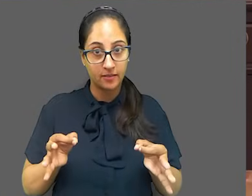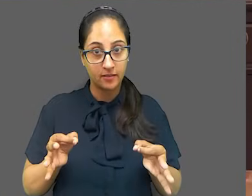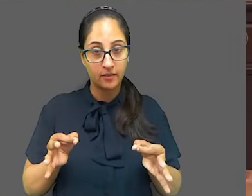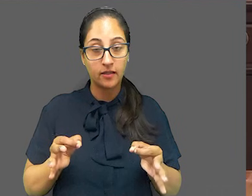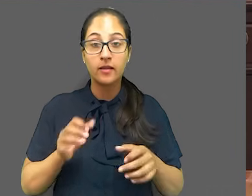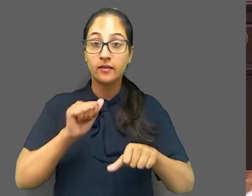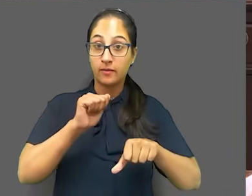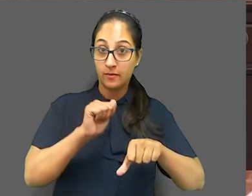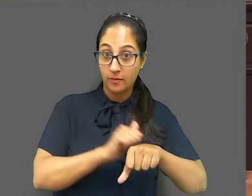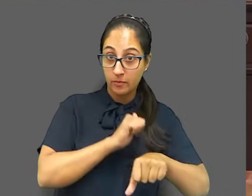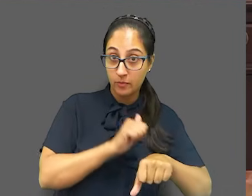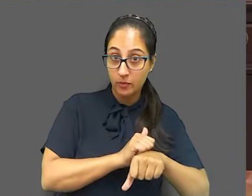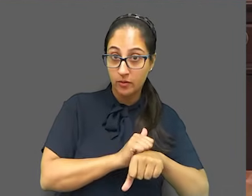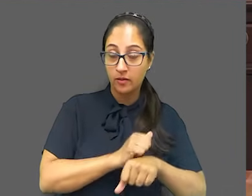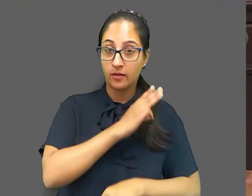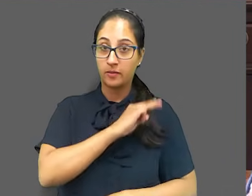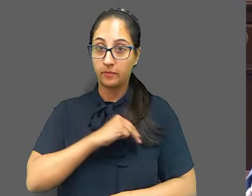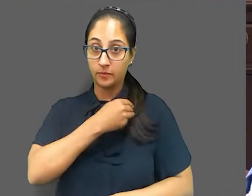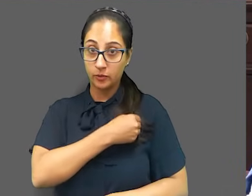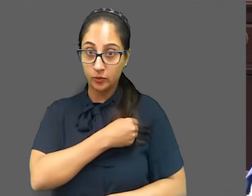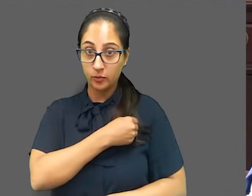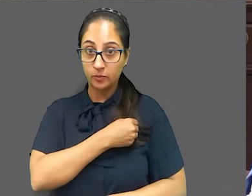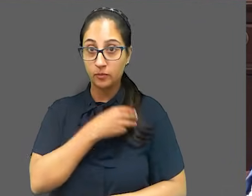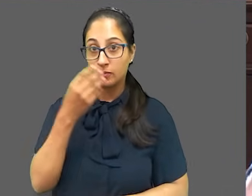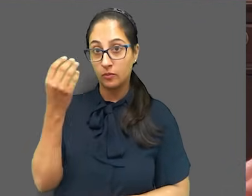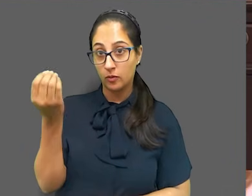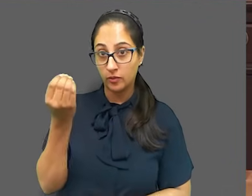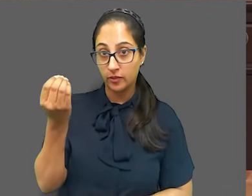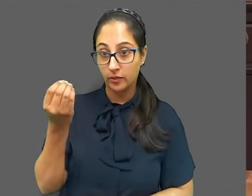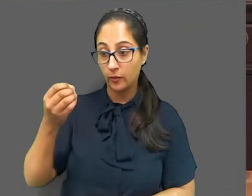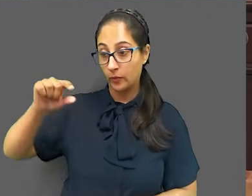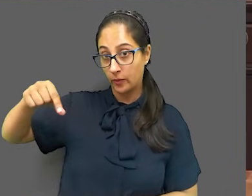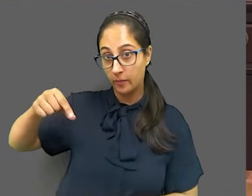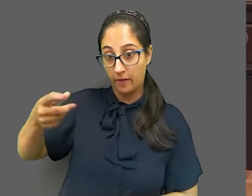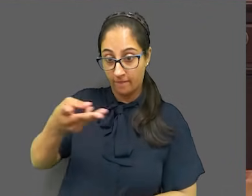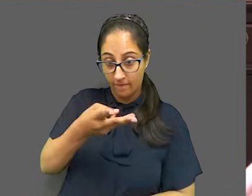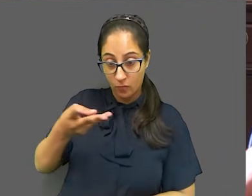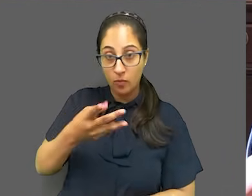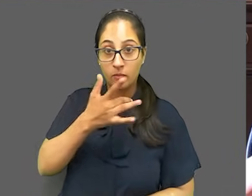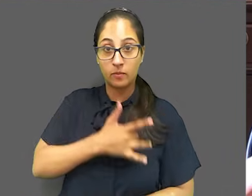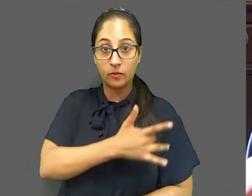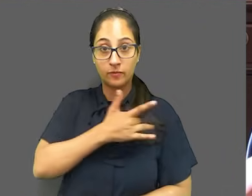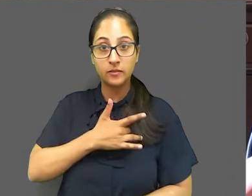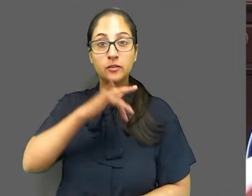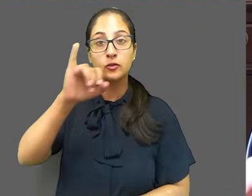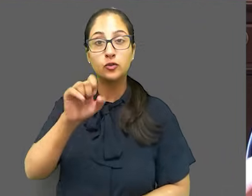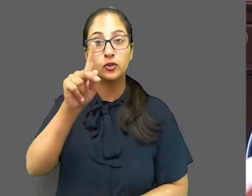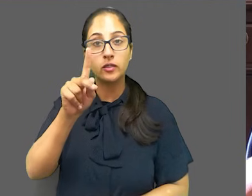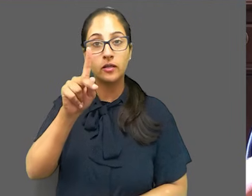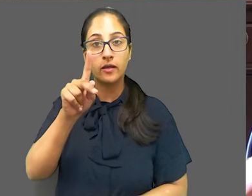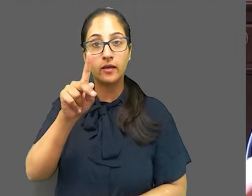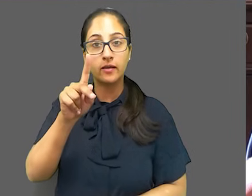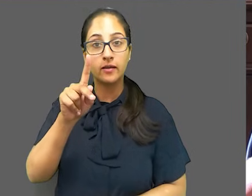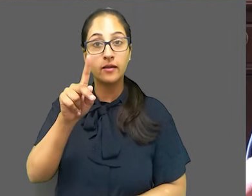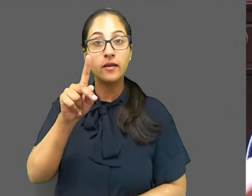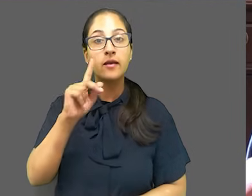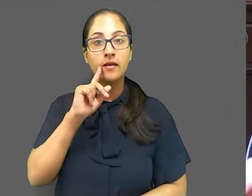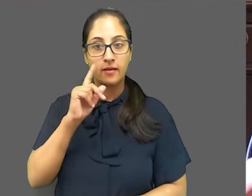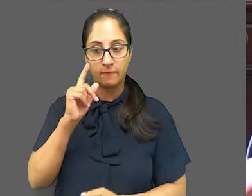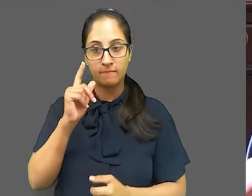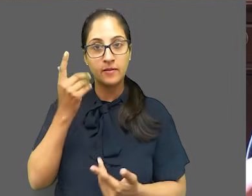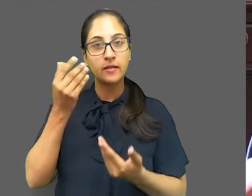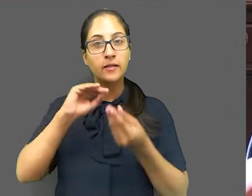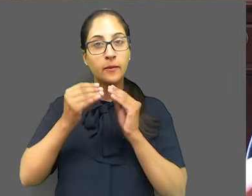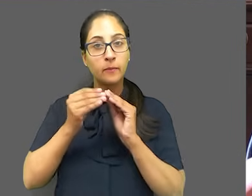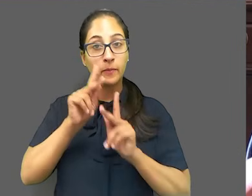Khana capacity in Alberta, Manitoba, Ontario and Quebec. You will have